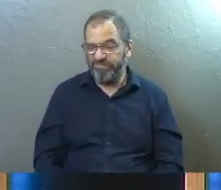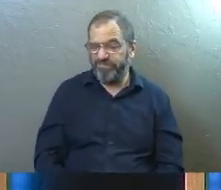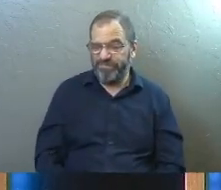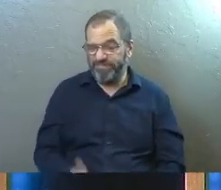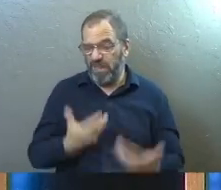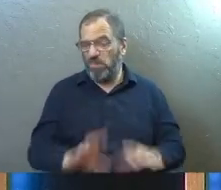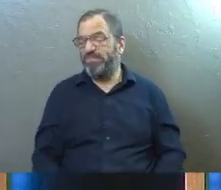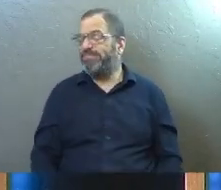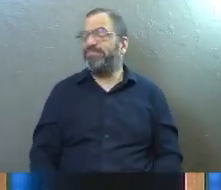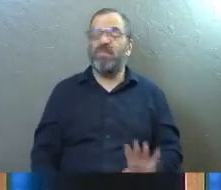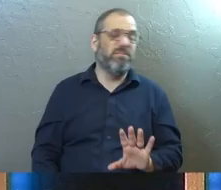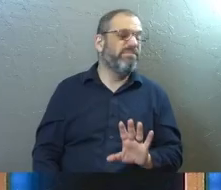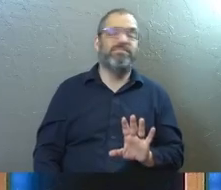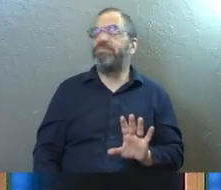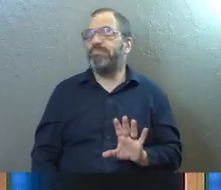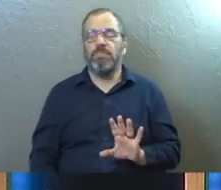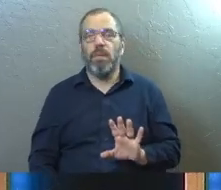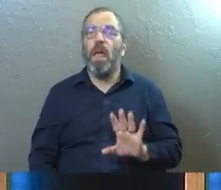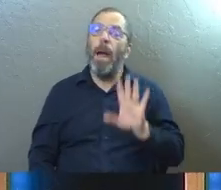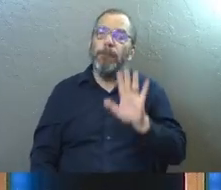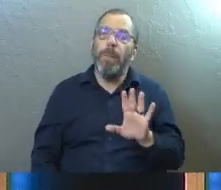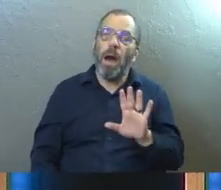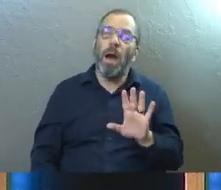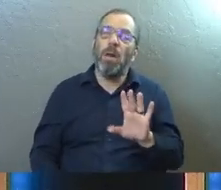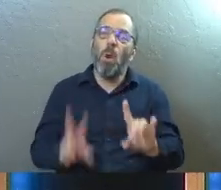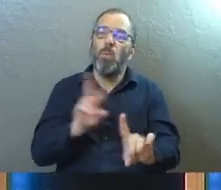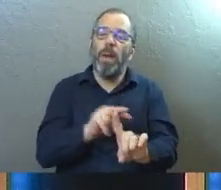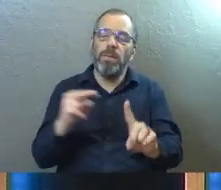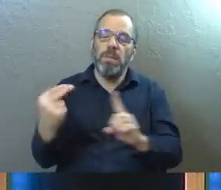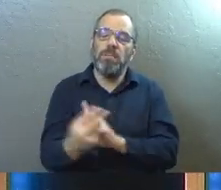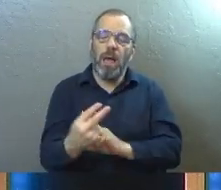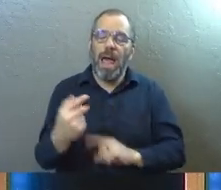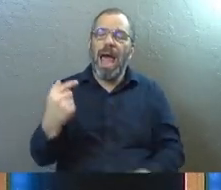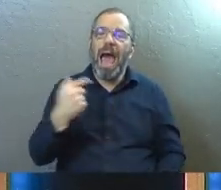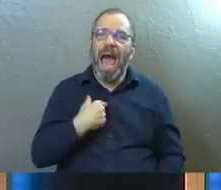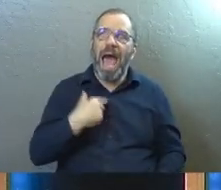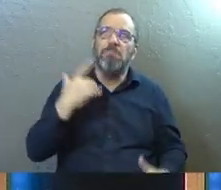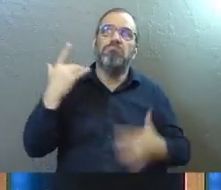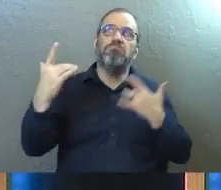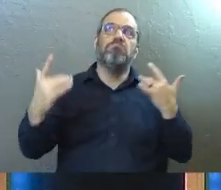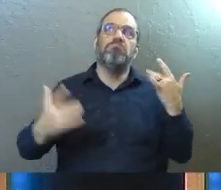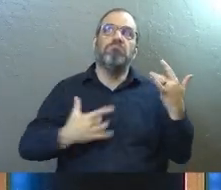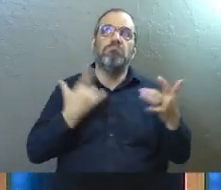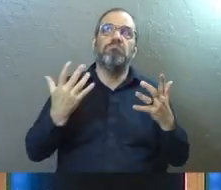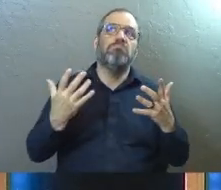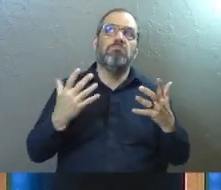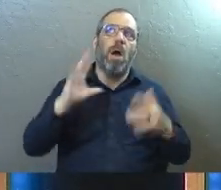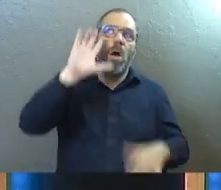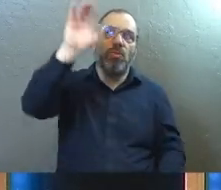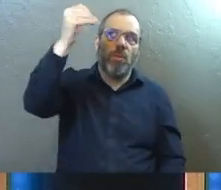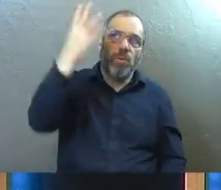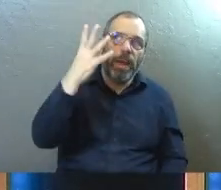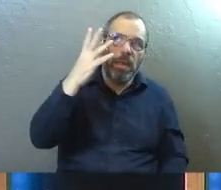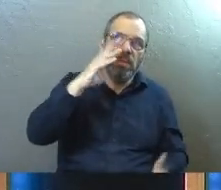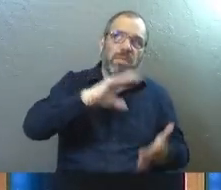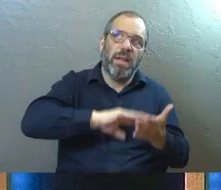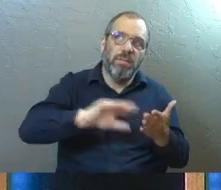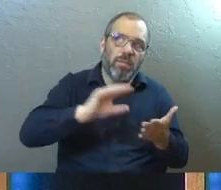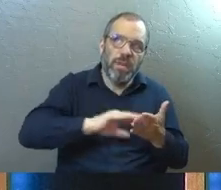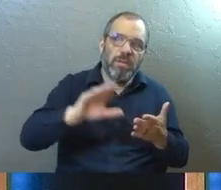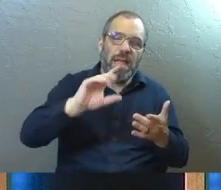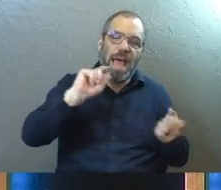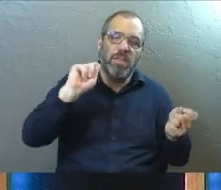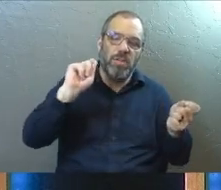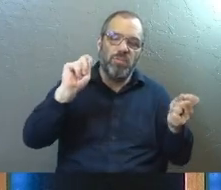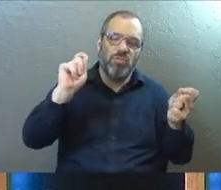I don't want that, absolutely. But the flip side is that I should be so excited about the grace and the forgiveness of God and